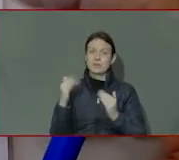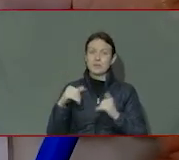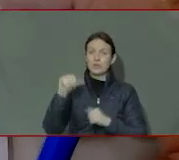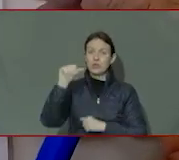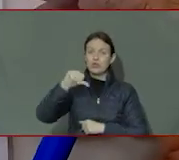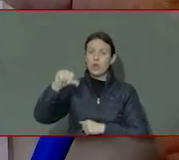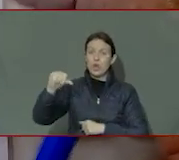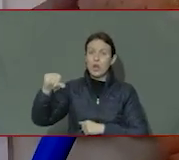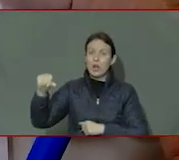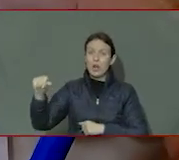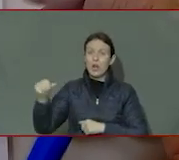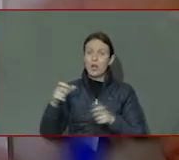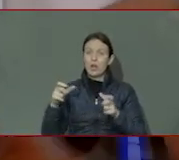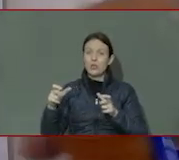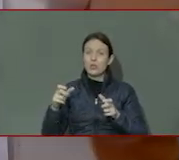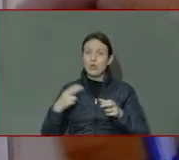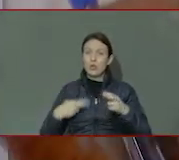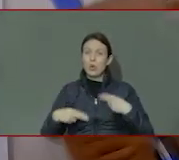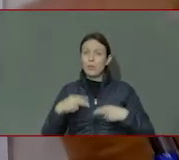content,